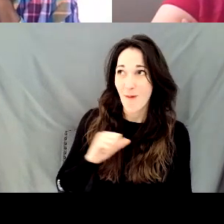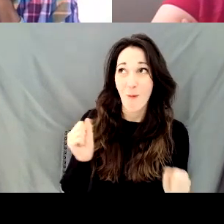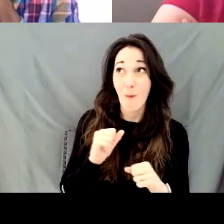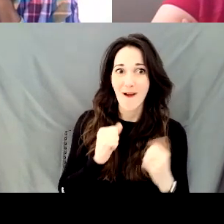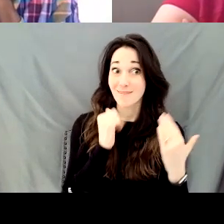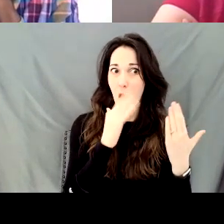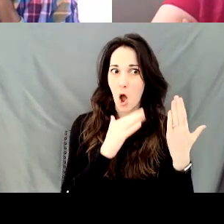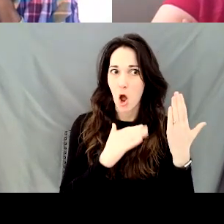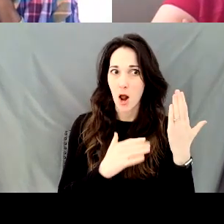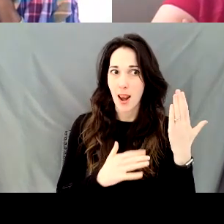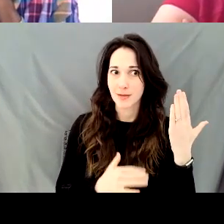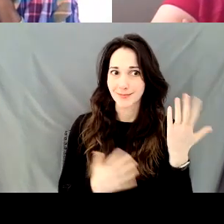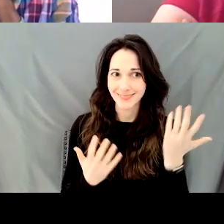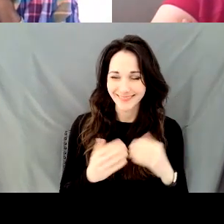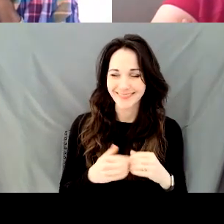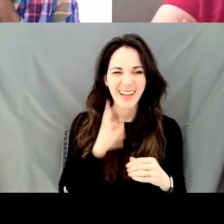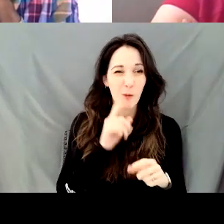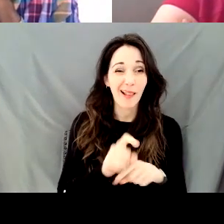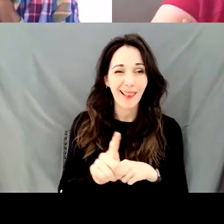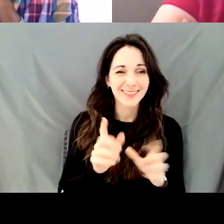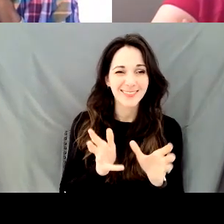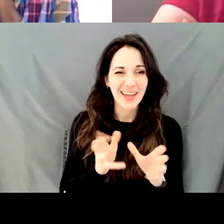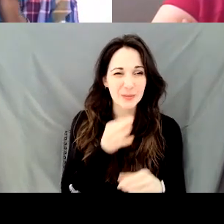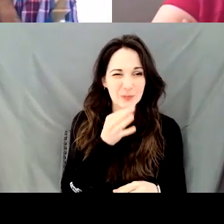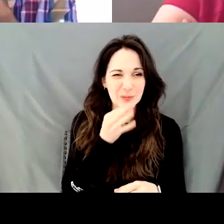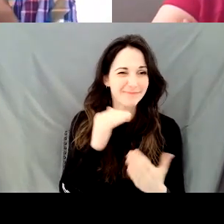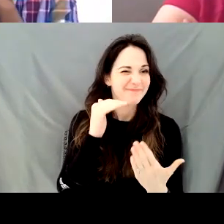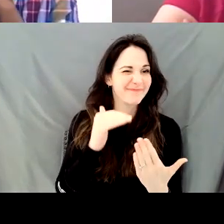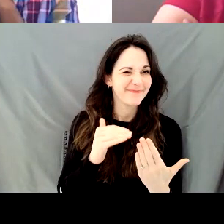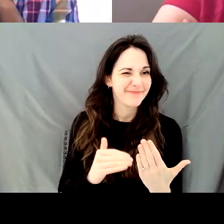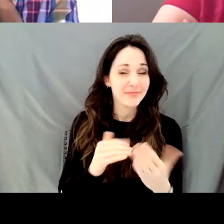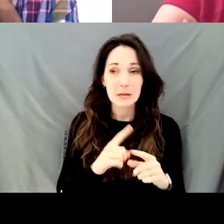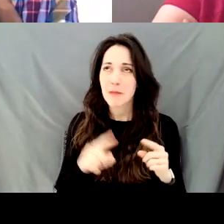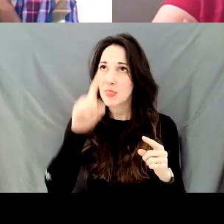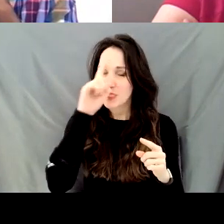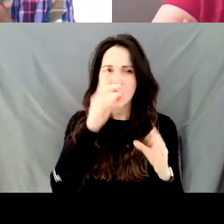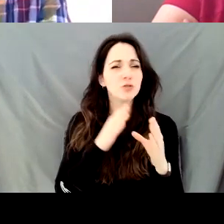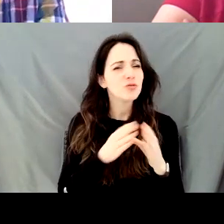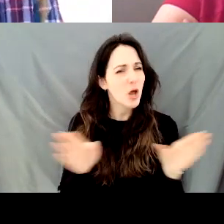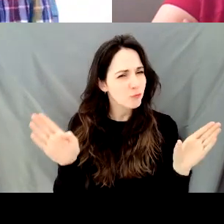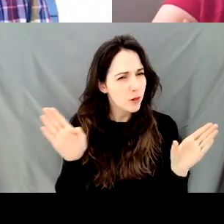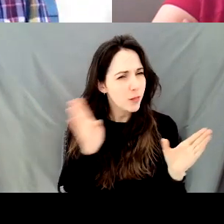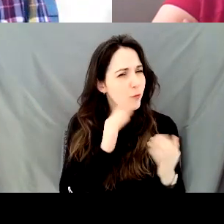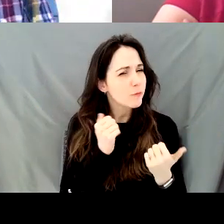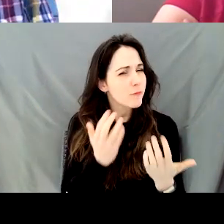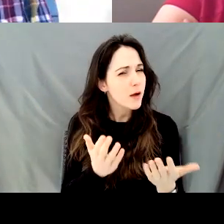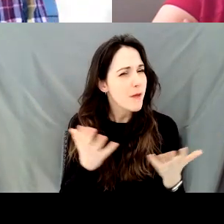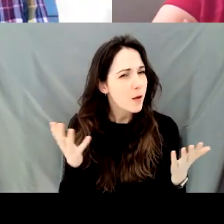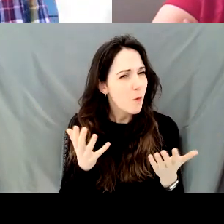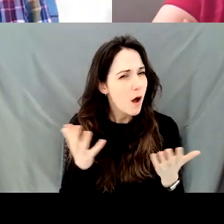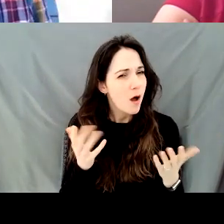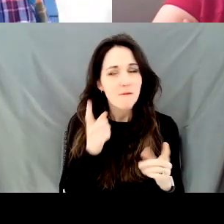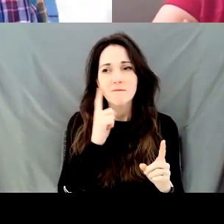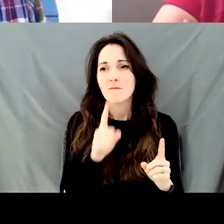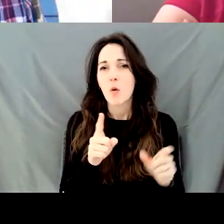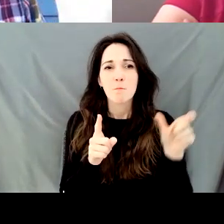So I thought of just general things that I would recommend to someone just to that